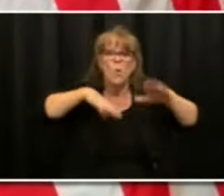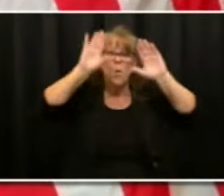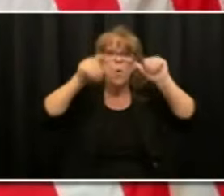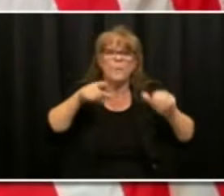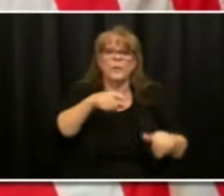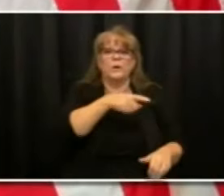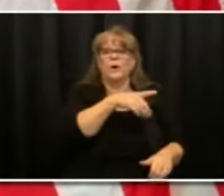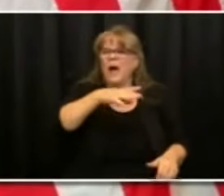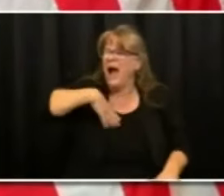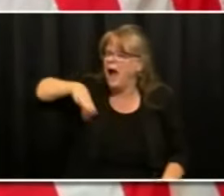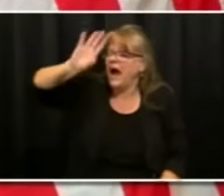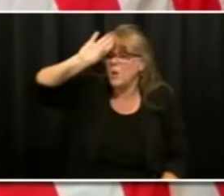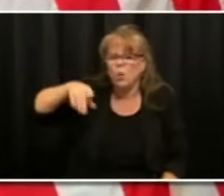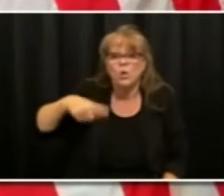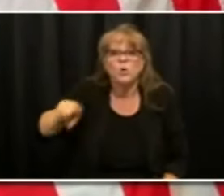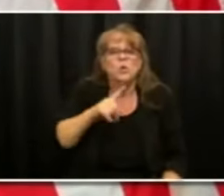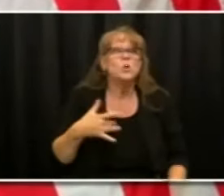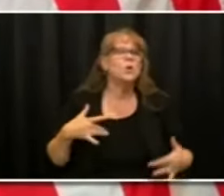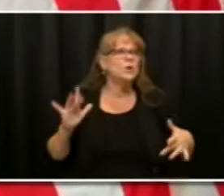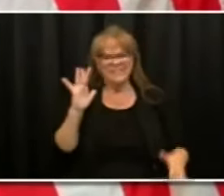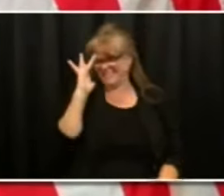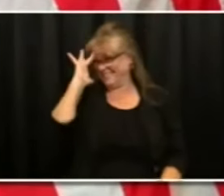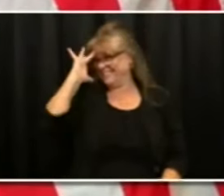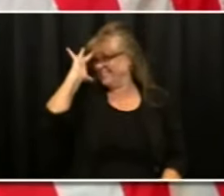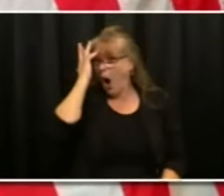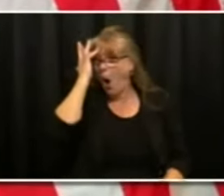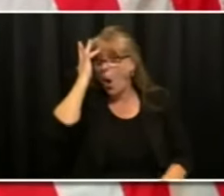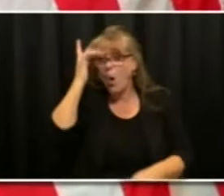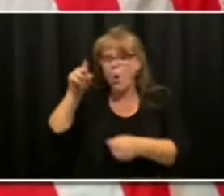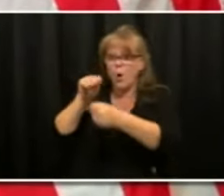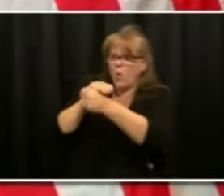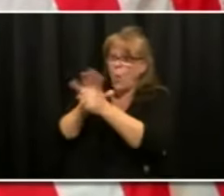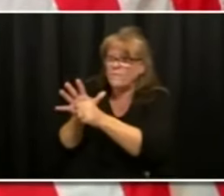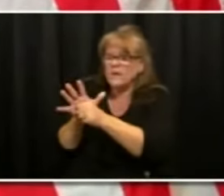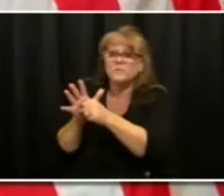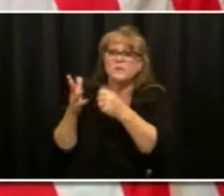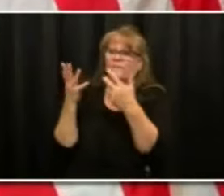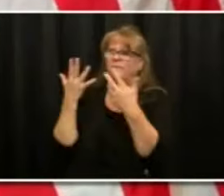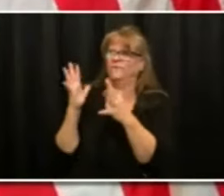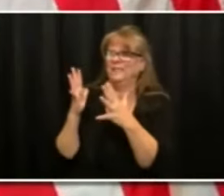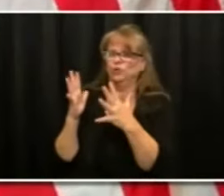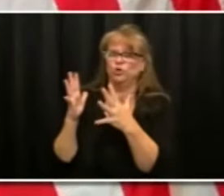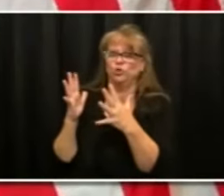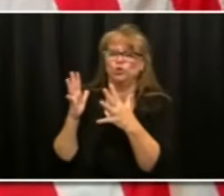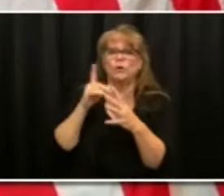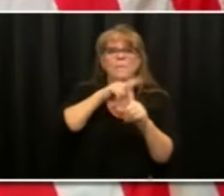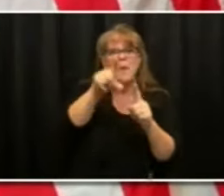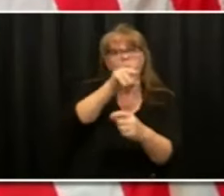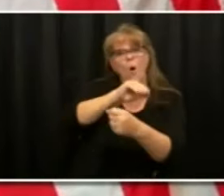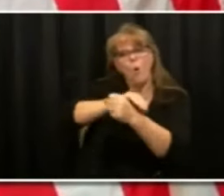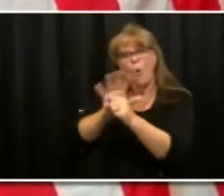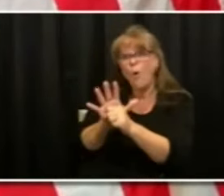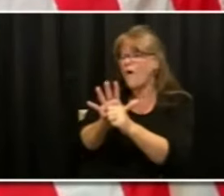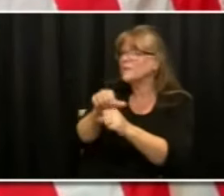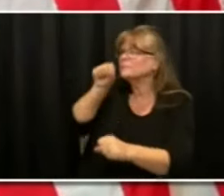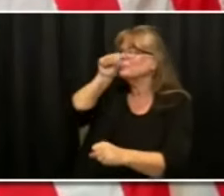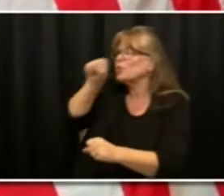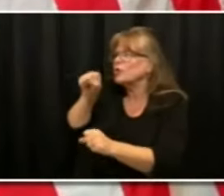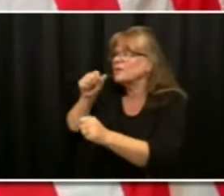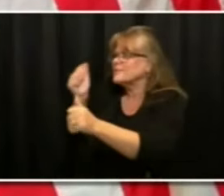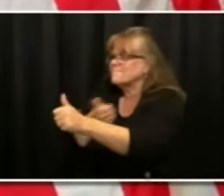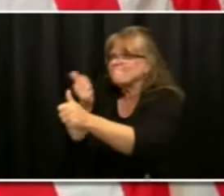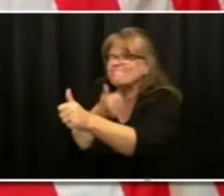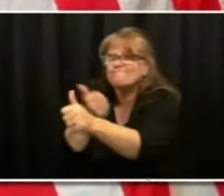numbers increase. But the virus is not tired of us. It is still deadly. It currently has sent 417 Coloradans to